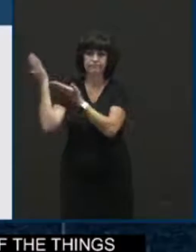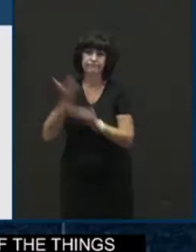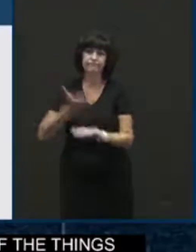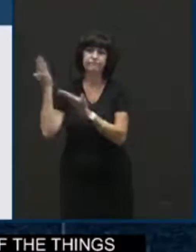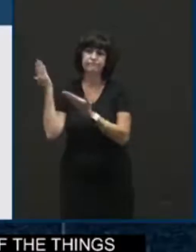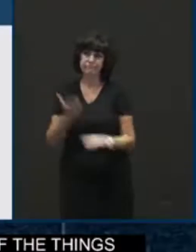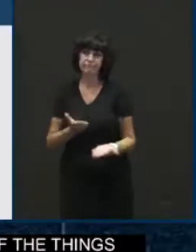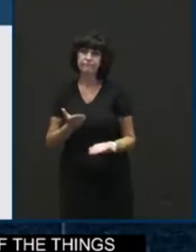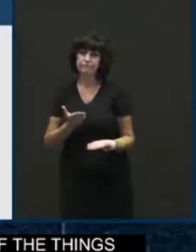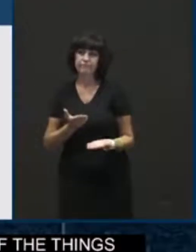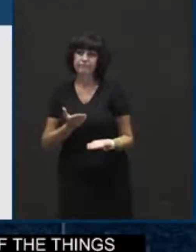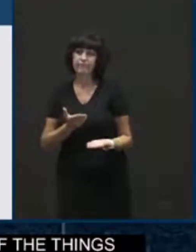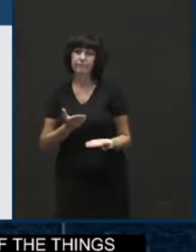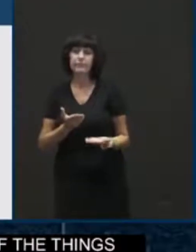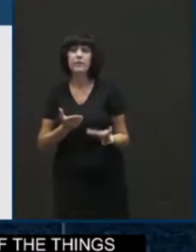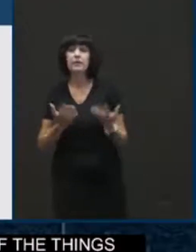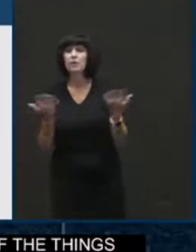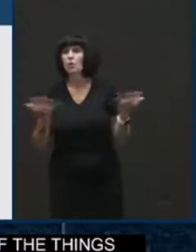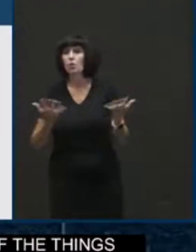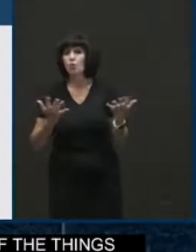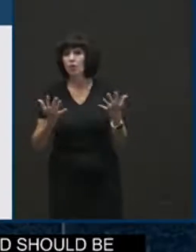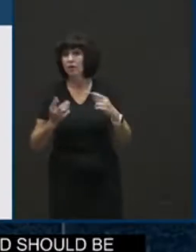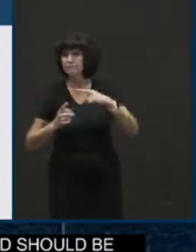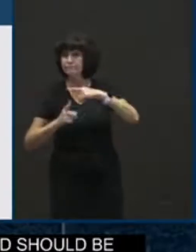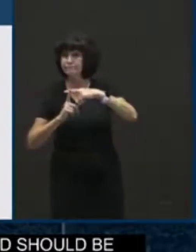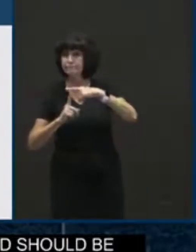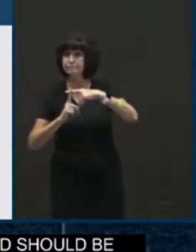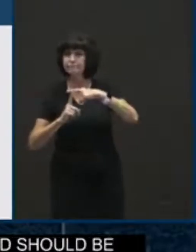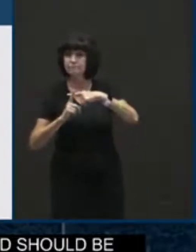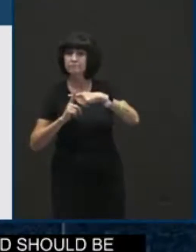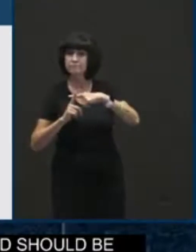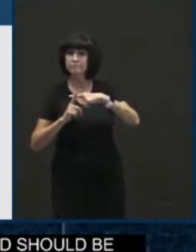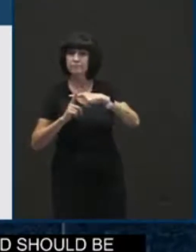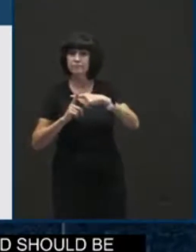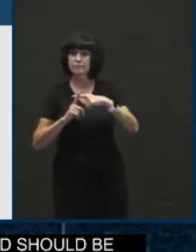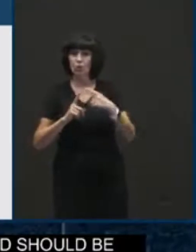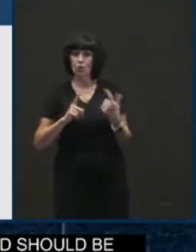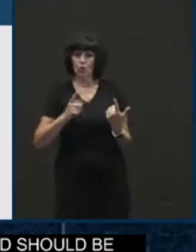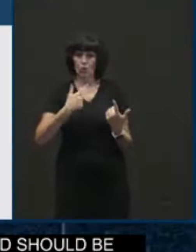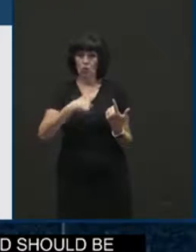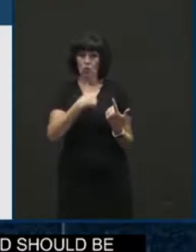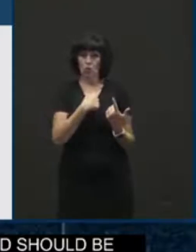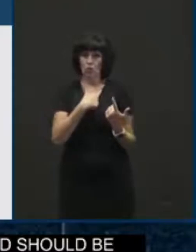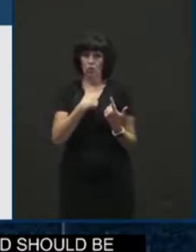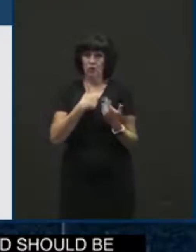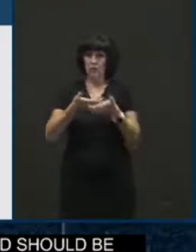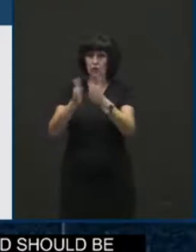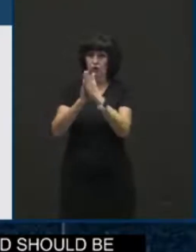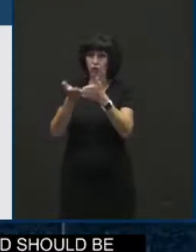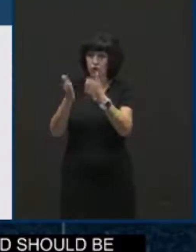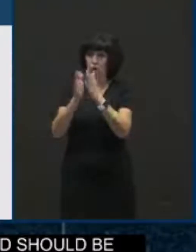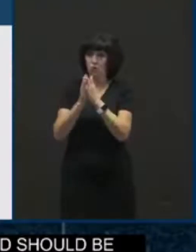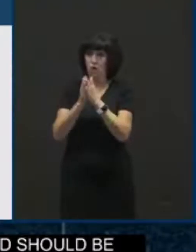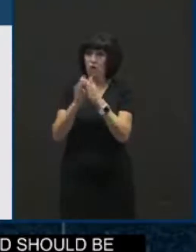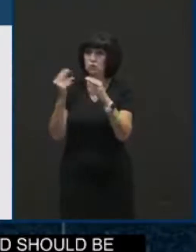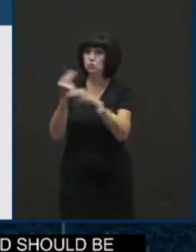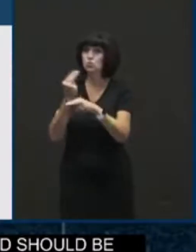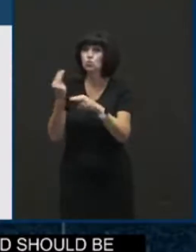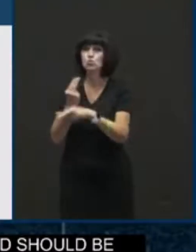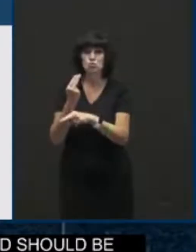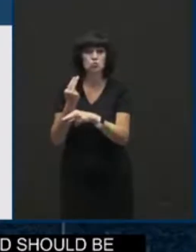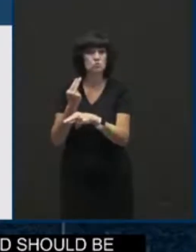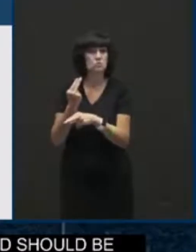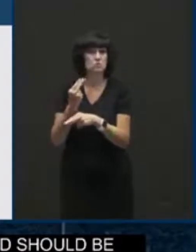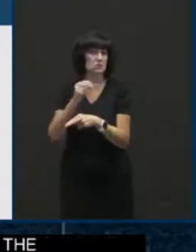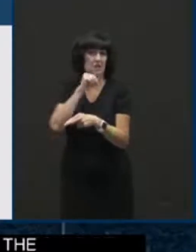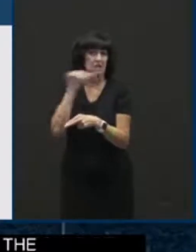good news as well is, the dependency and the number of requests that are coming in is not what we saw